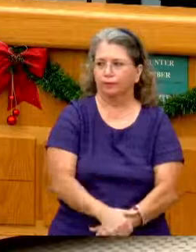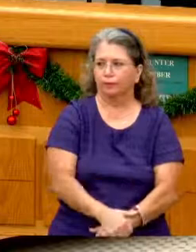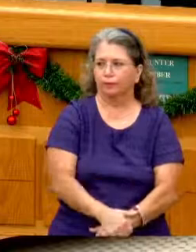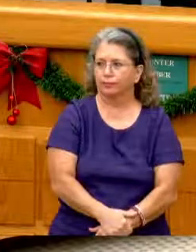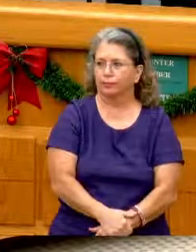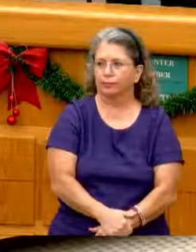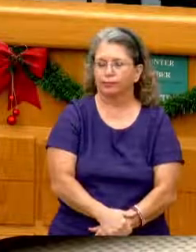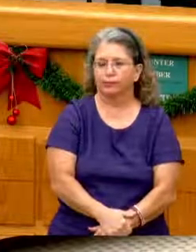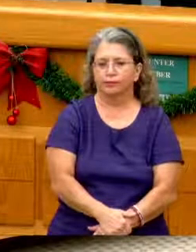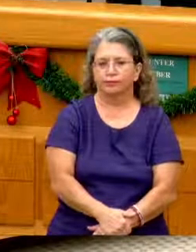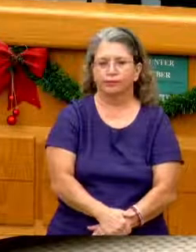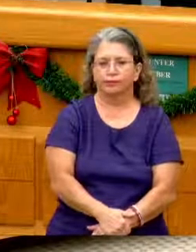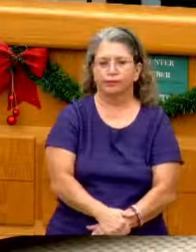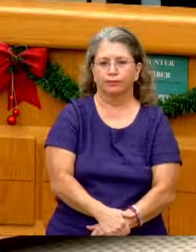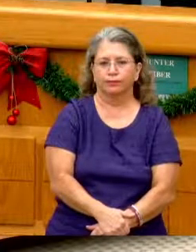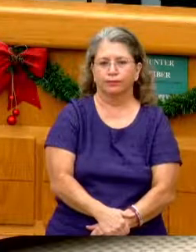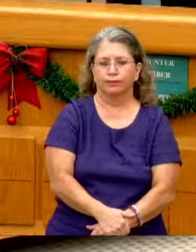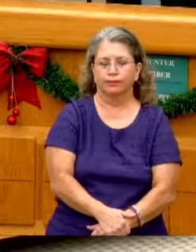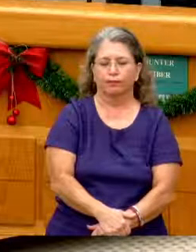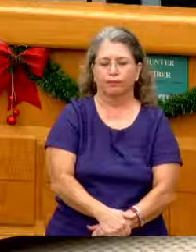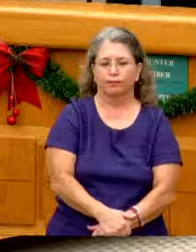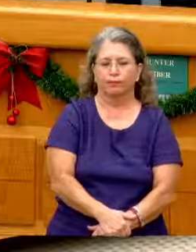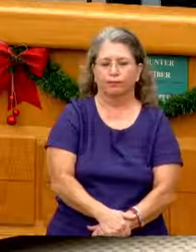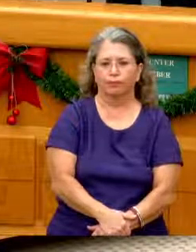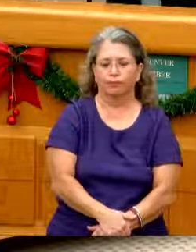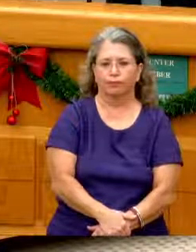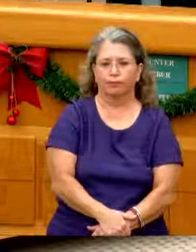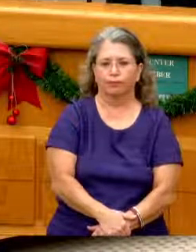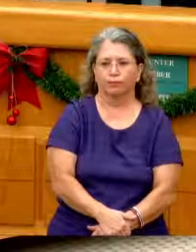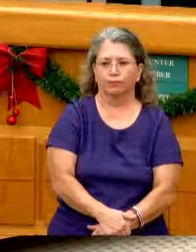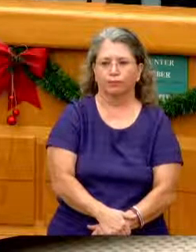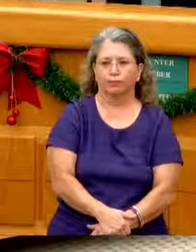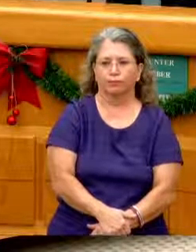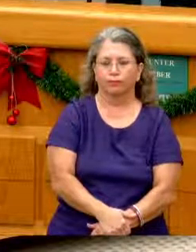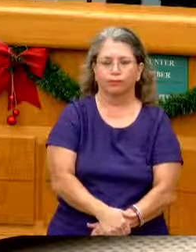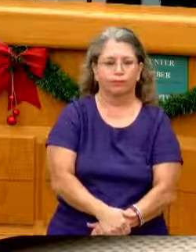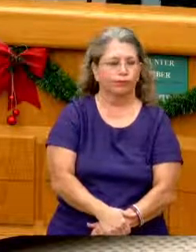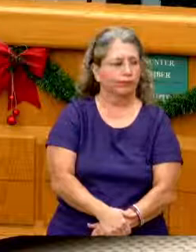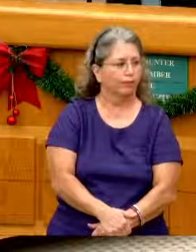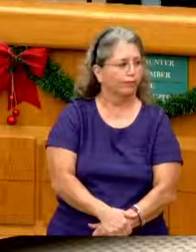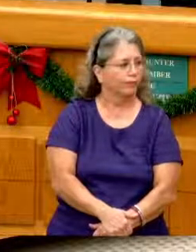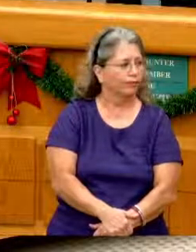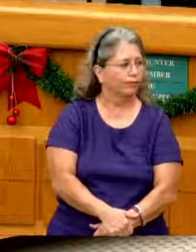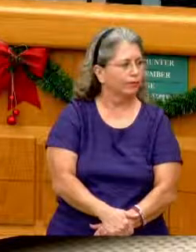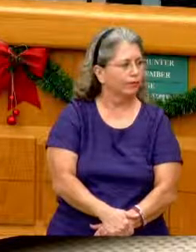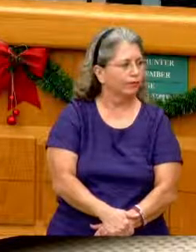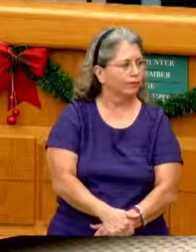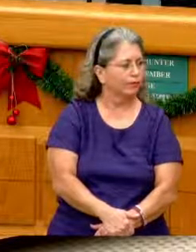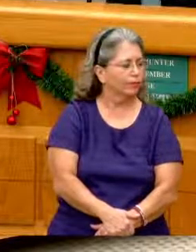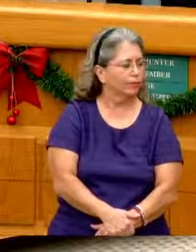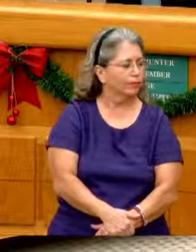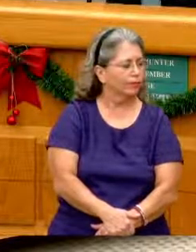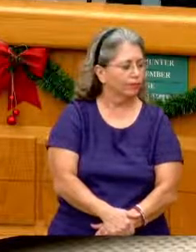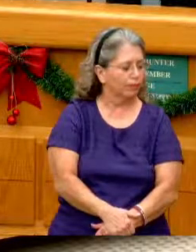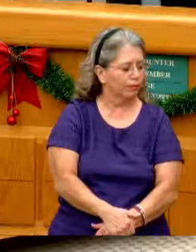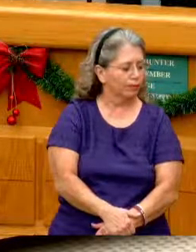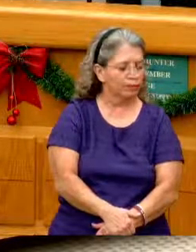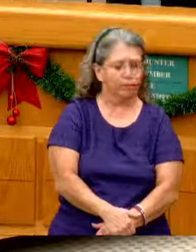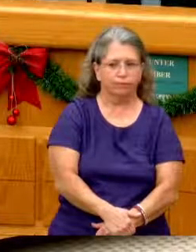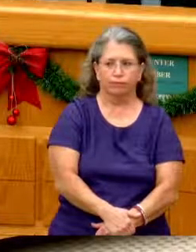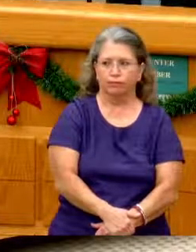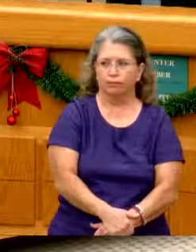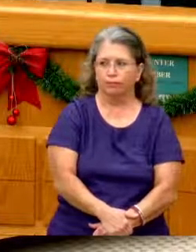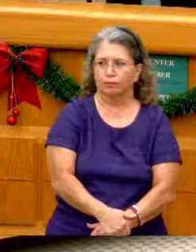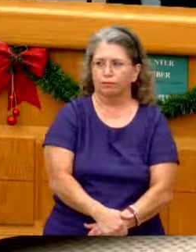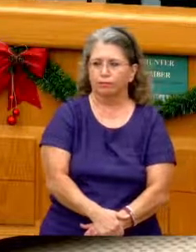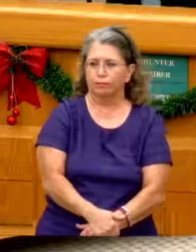con 12,000 vacunas. Continuamos vacunando a las personas de la etapa 1A, que son aquellos trabajadores de salud quienes están en mayor riesgo de contraer el virus debido a